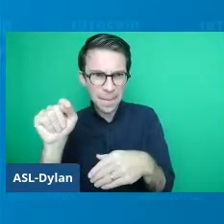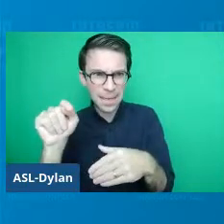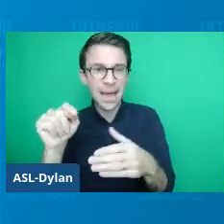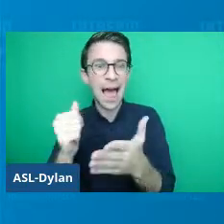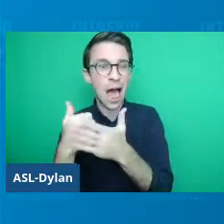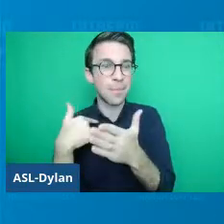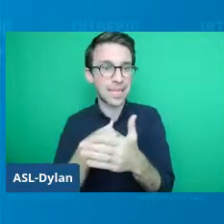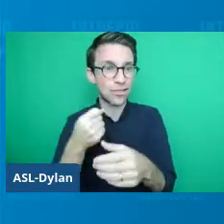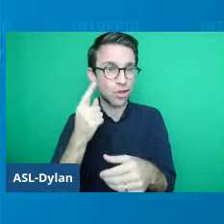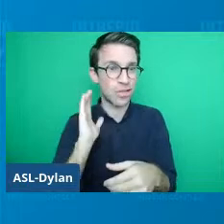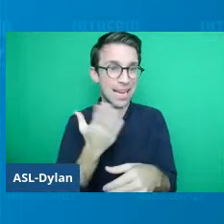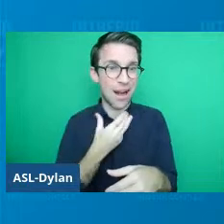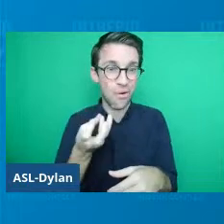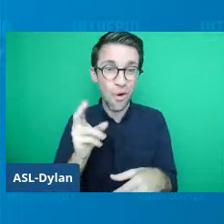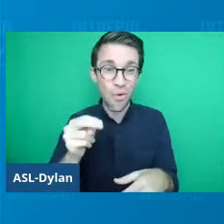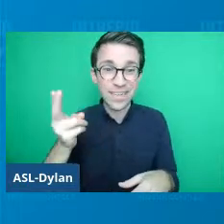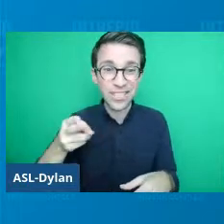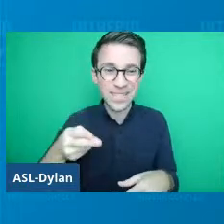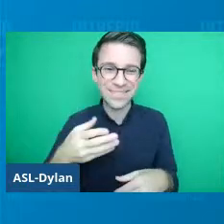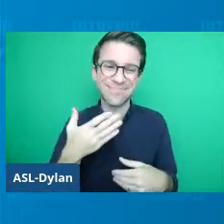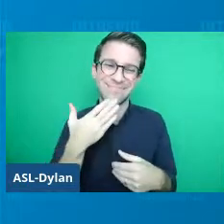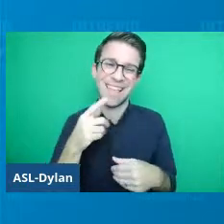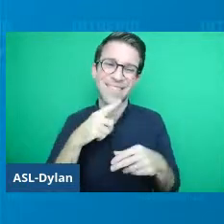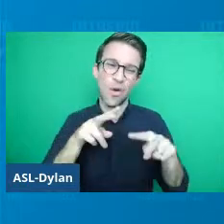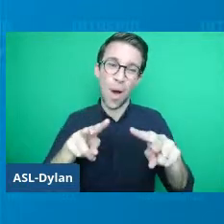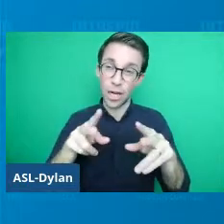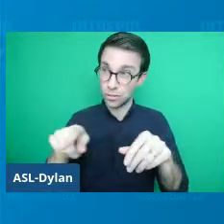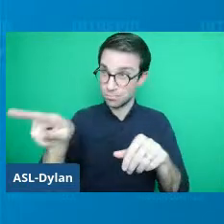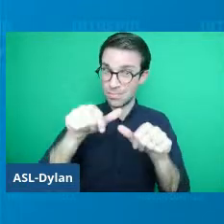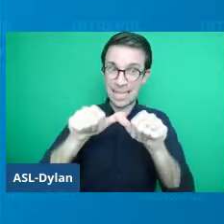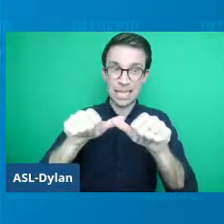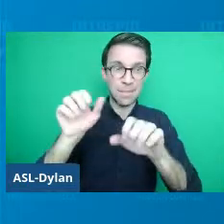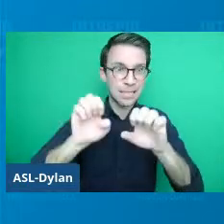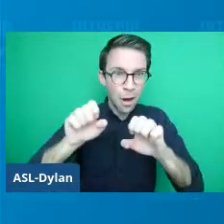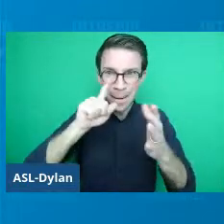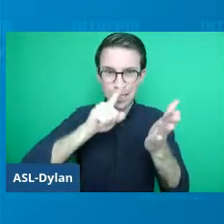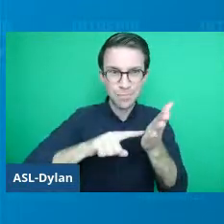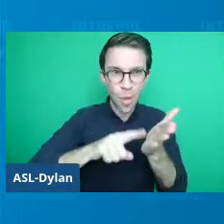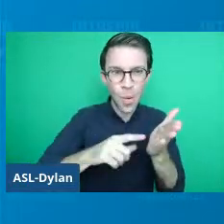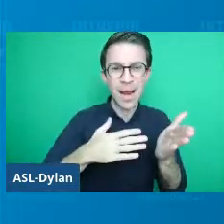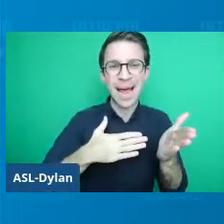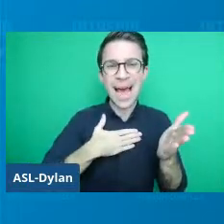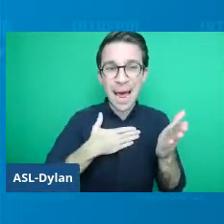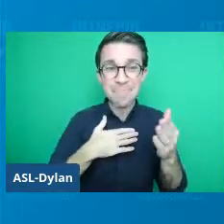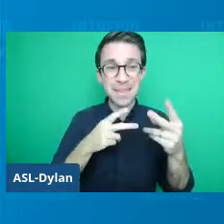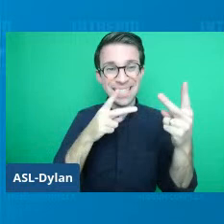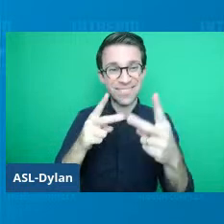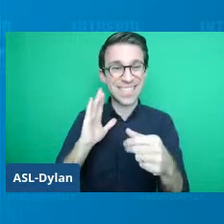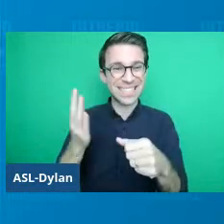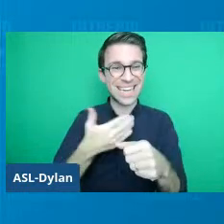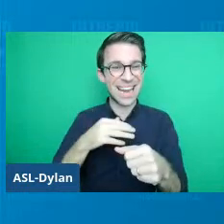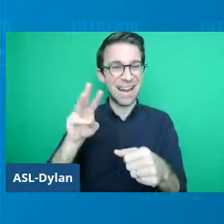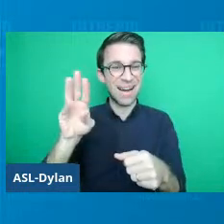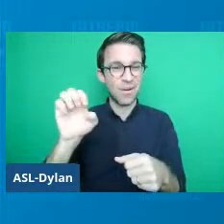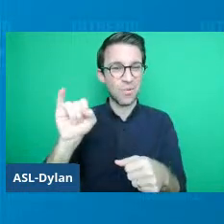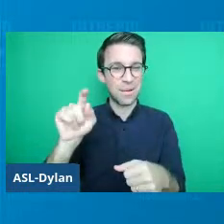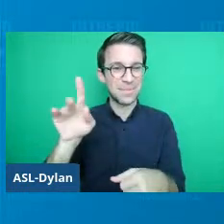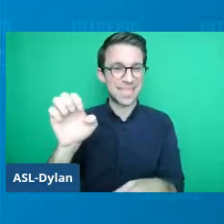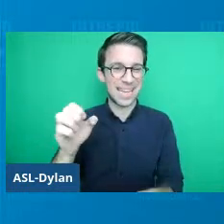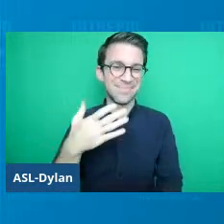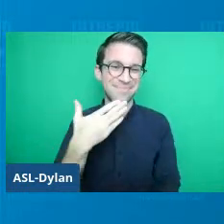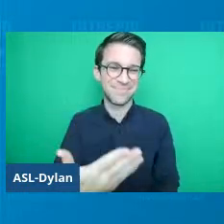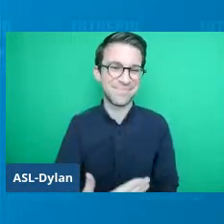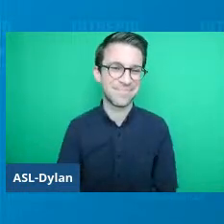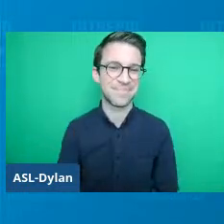history. Thanks for watching. Keep experimenting and exploring, and please visit us at intrepidmuseum.org.